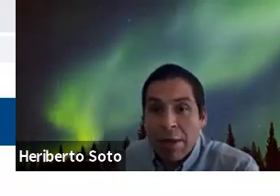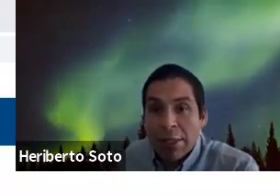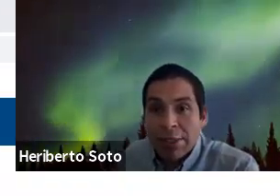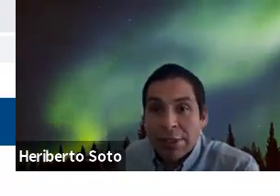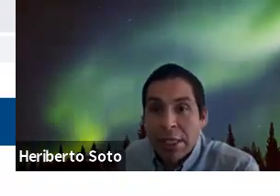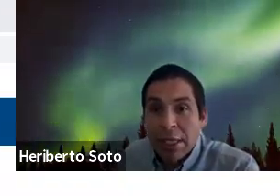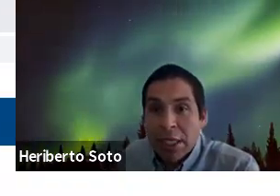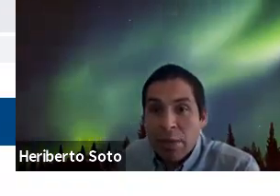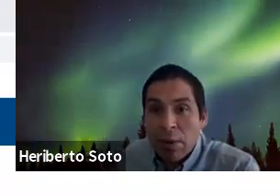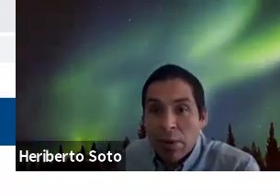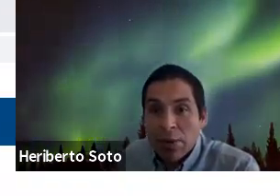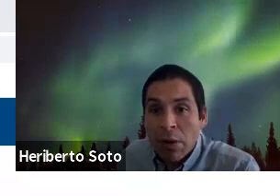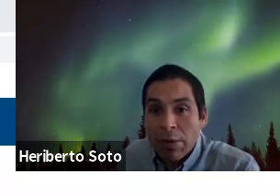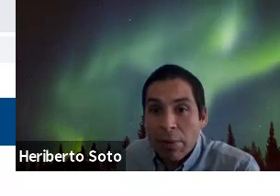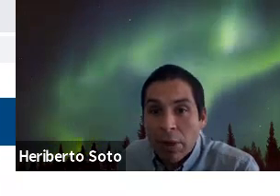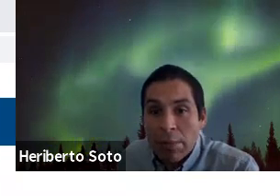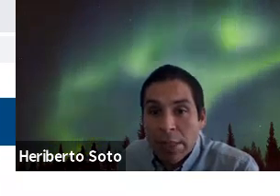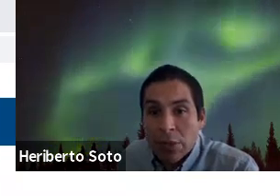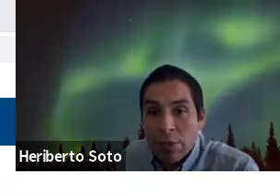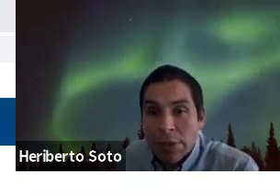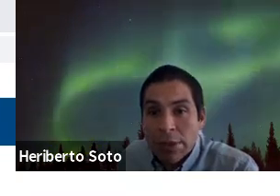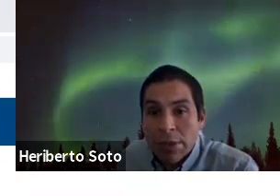our families as far as all the